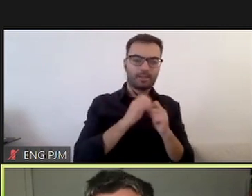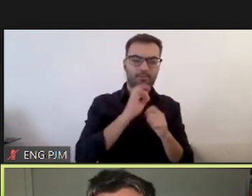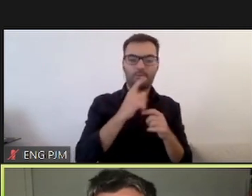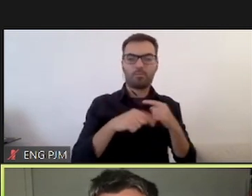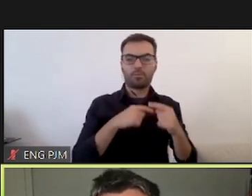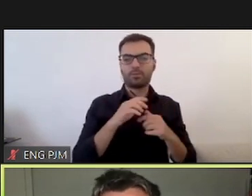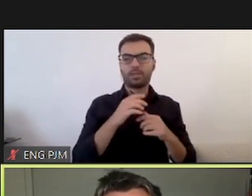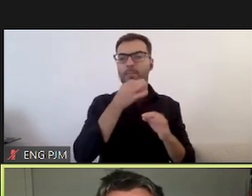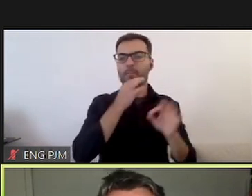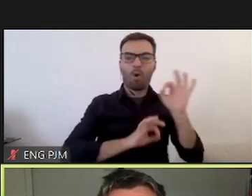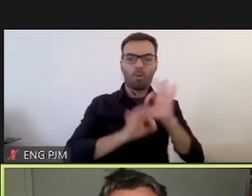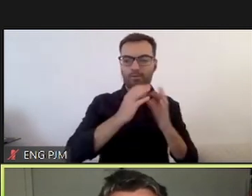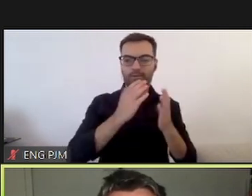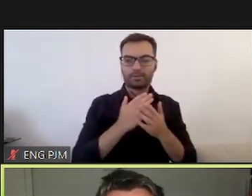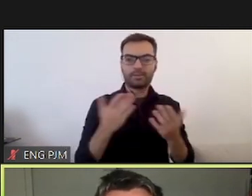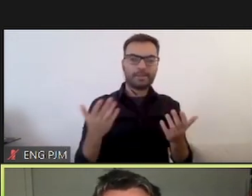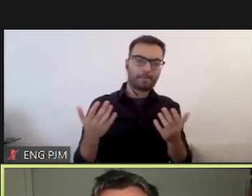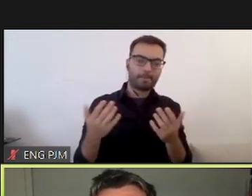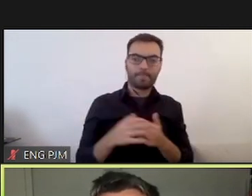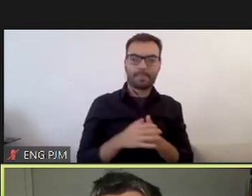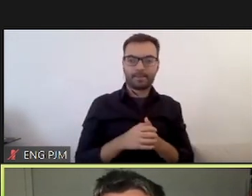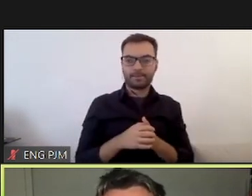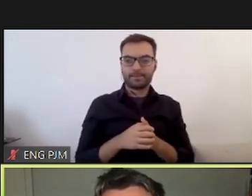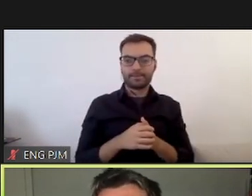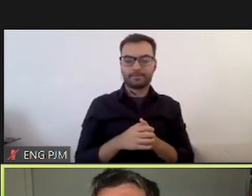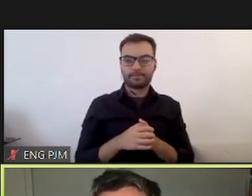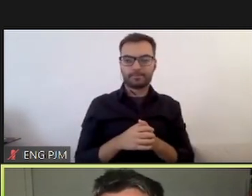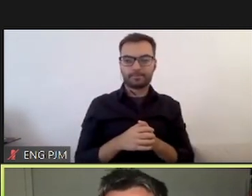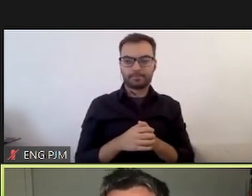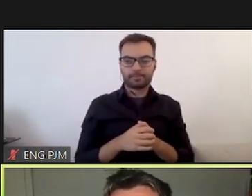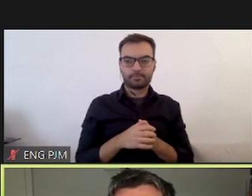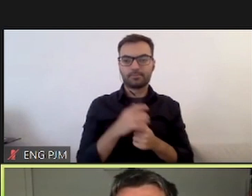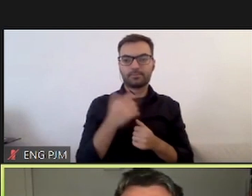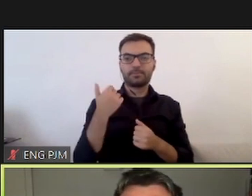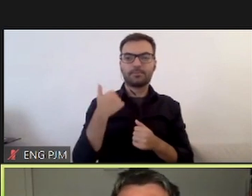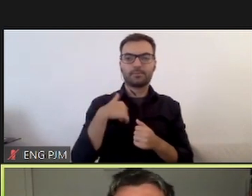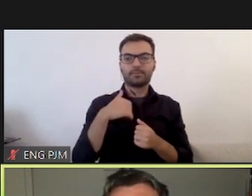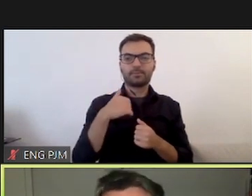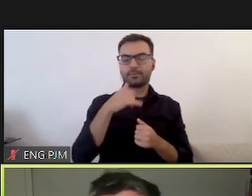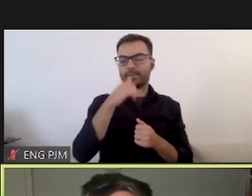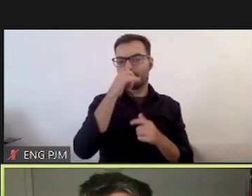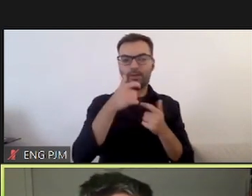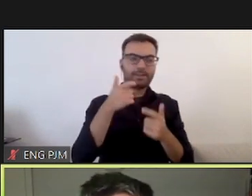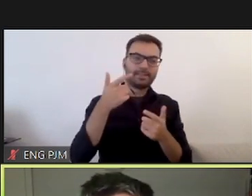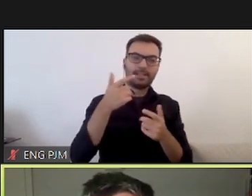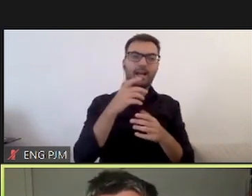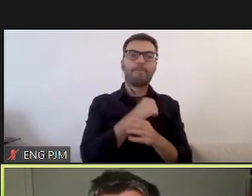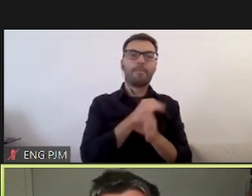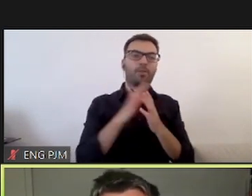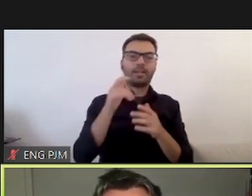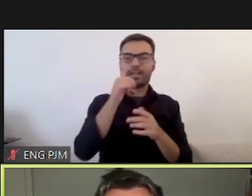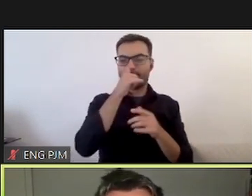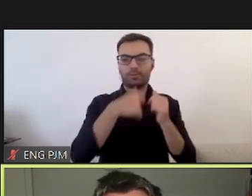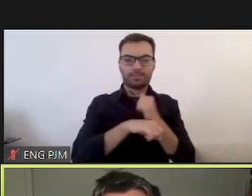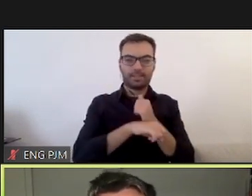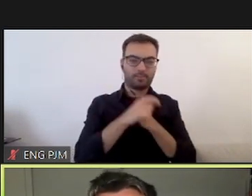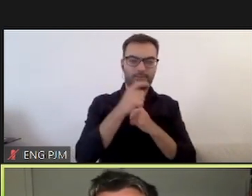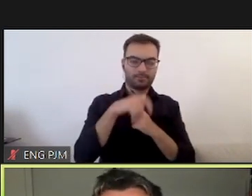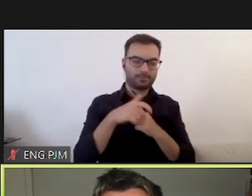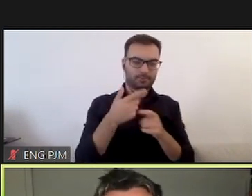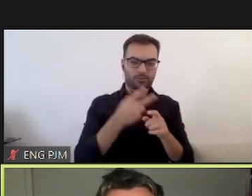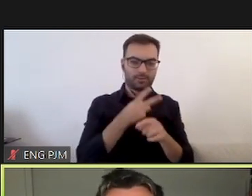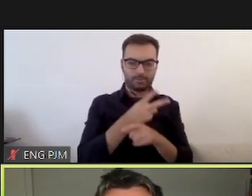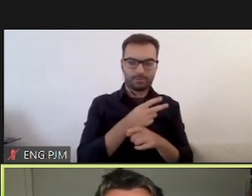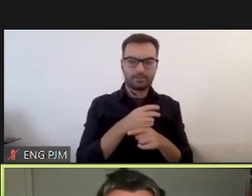you're adjusting. So I will not base on the libraries to build your accessible product. It should be based in